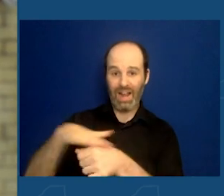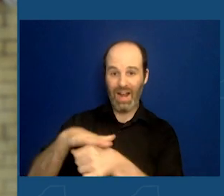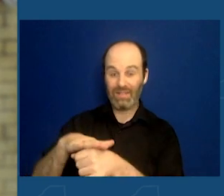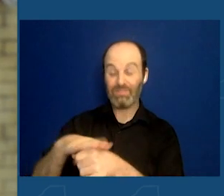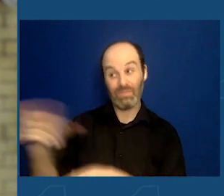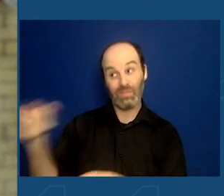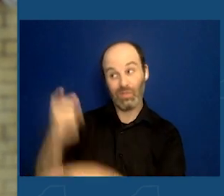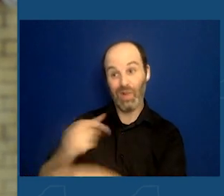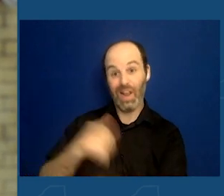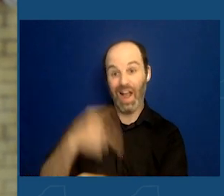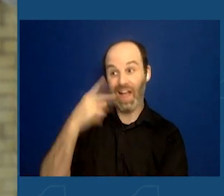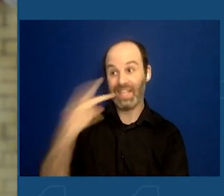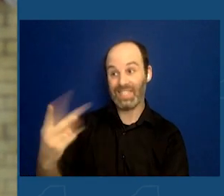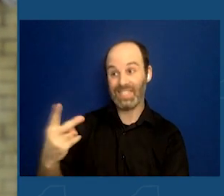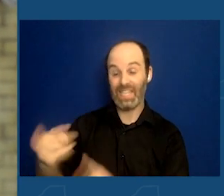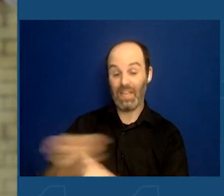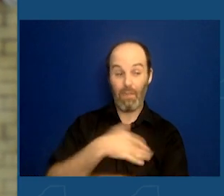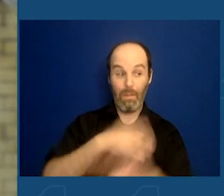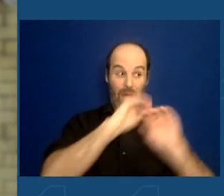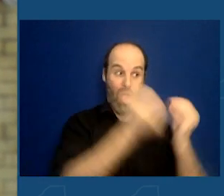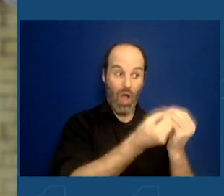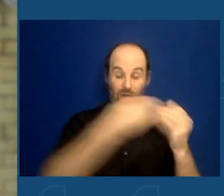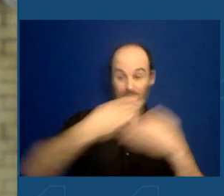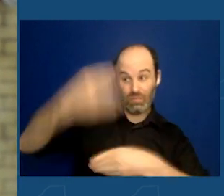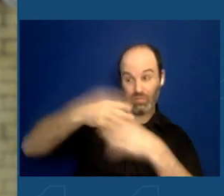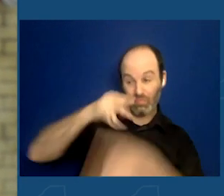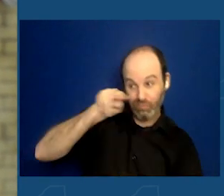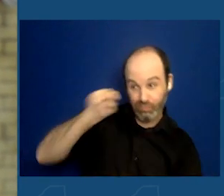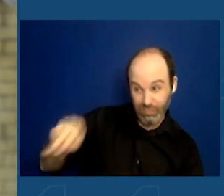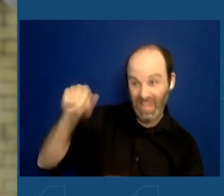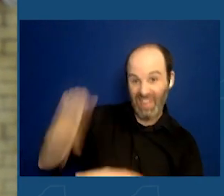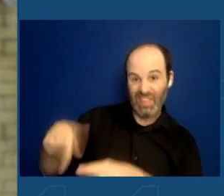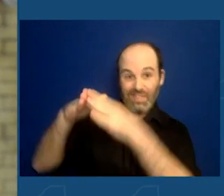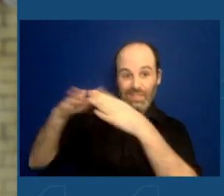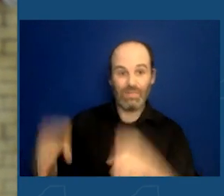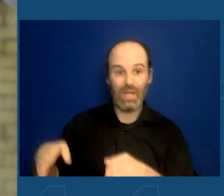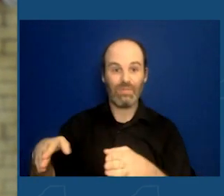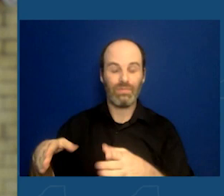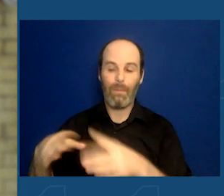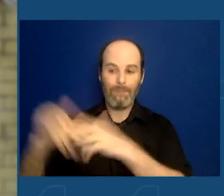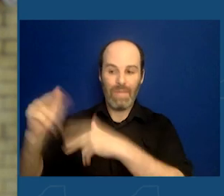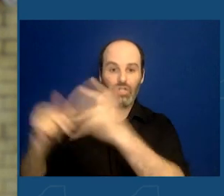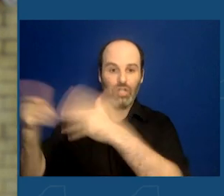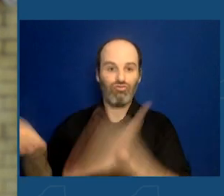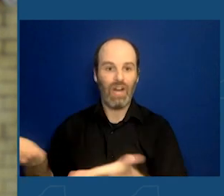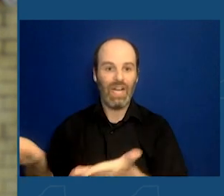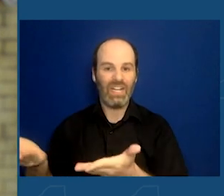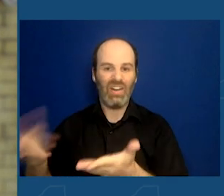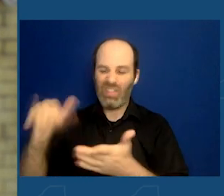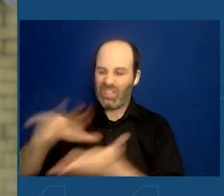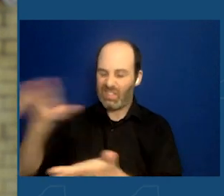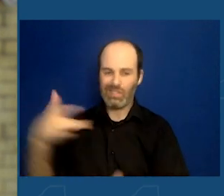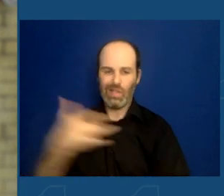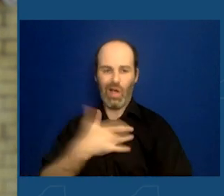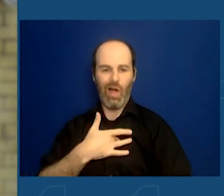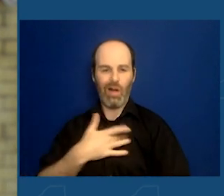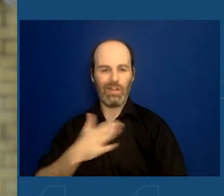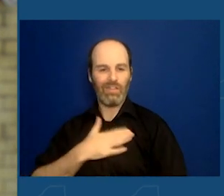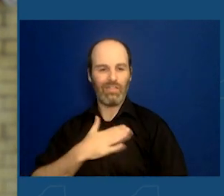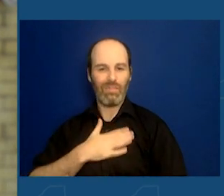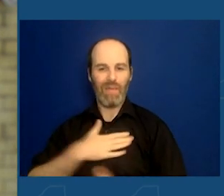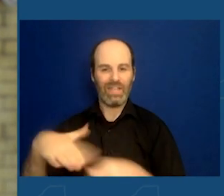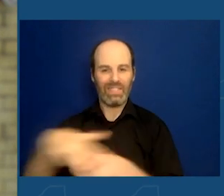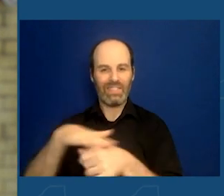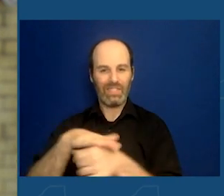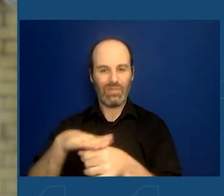my district office window, I can see this building where we are currently here right now. This is the heart of my district, and I welcome the governor. I welcome all of you to be